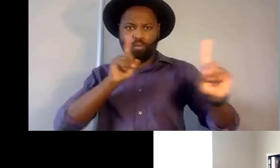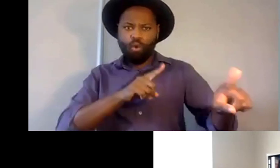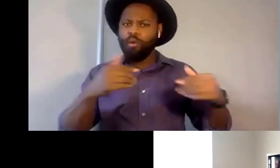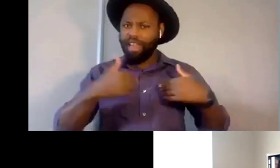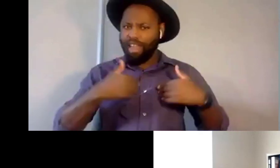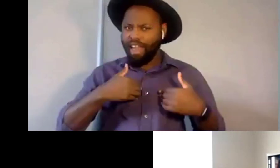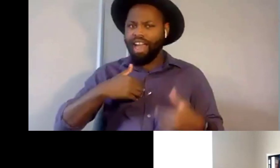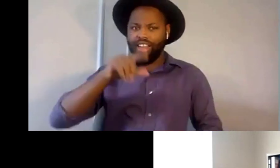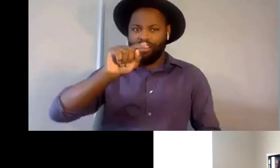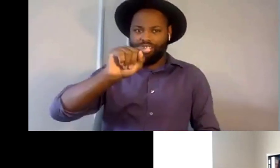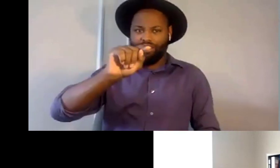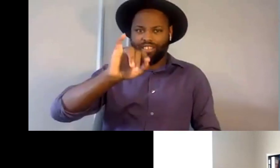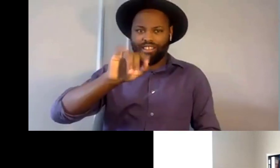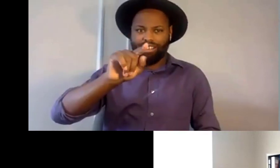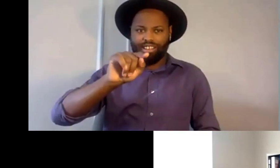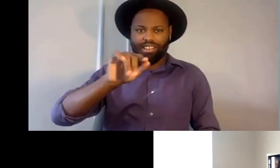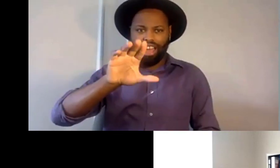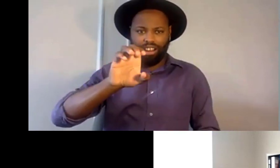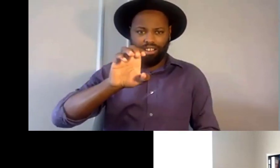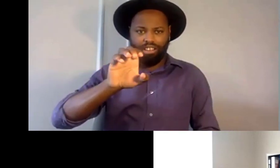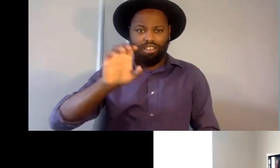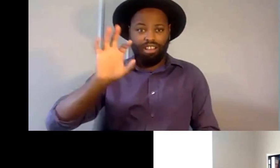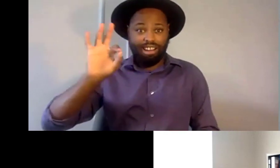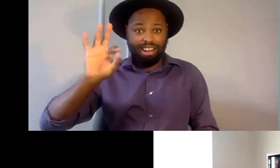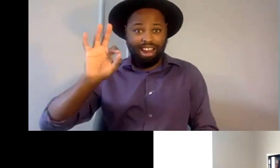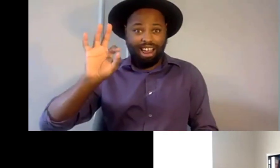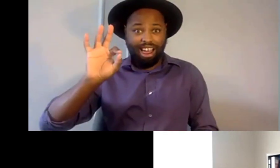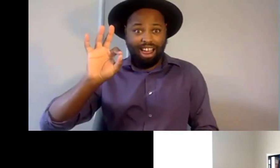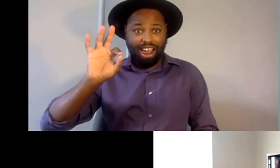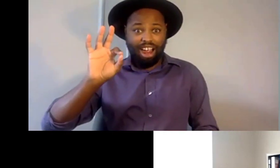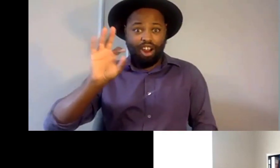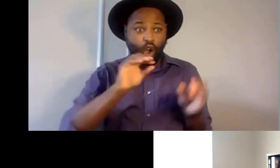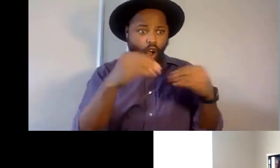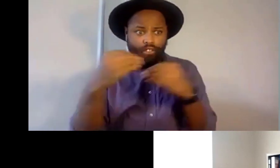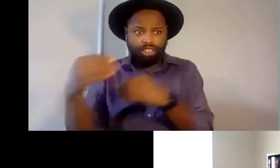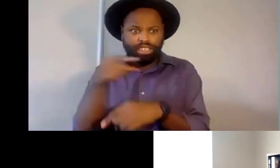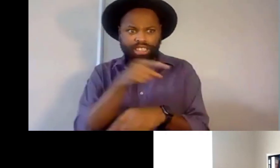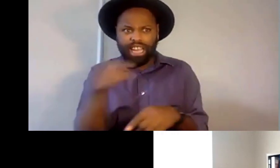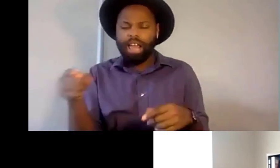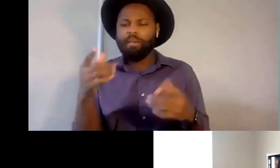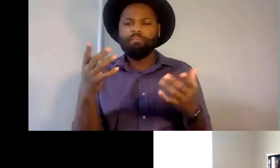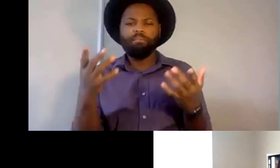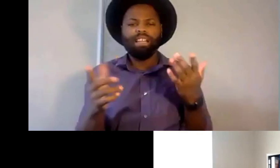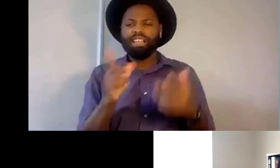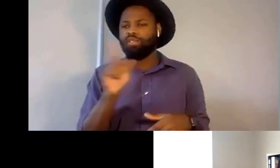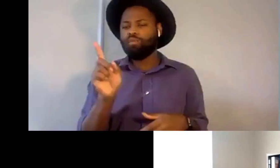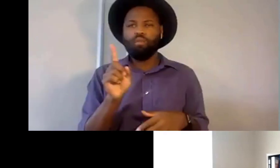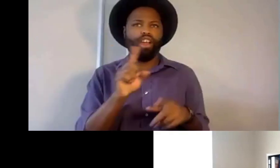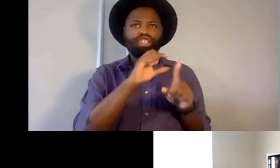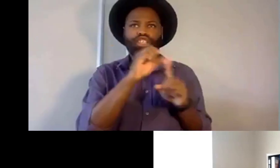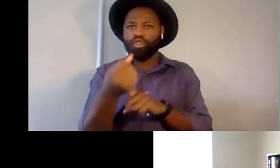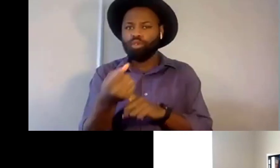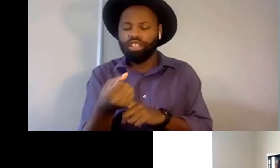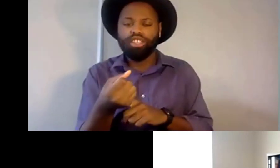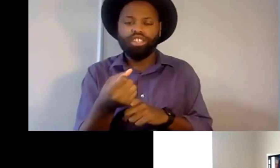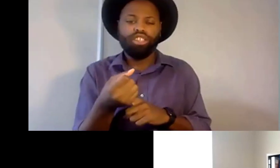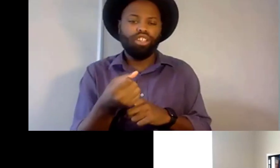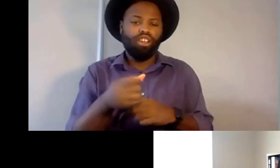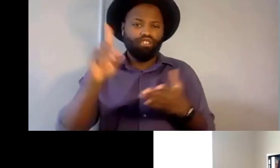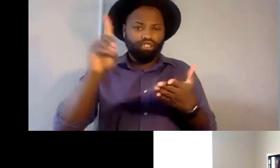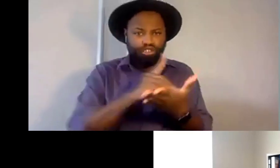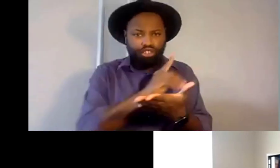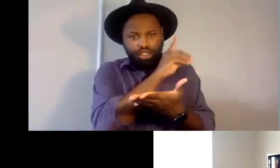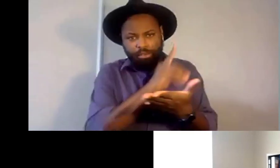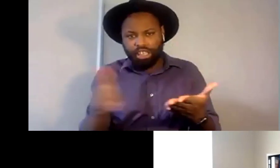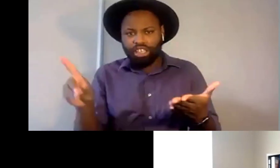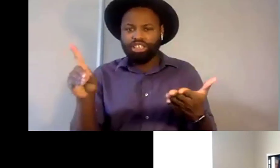that's not necessarily where incidents of prejudice or discrimination go, depending on, the